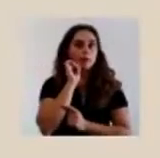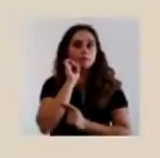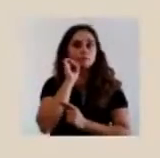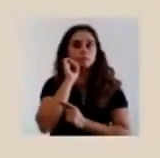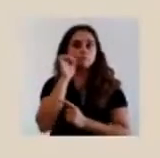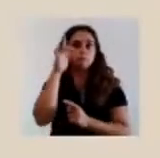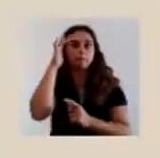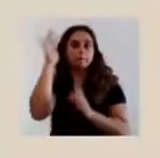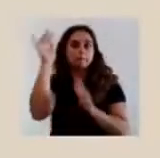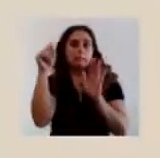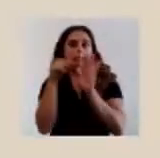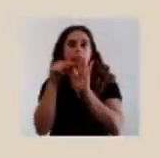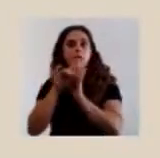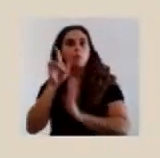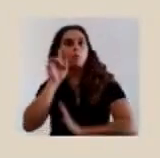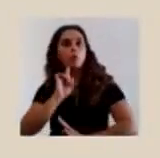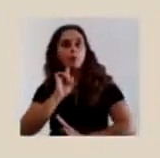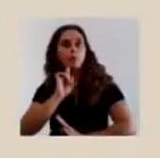towards a woman.